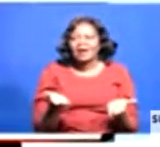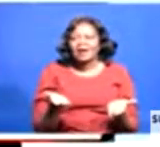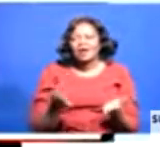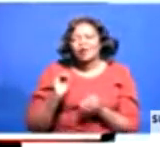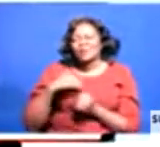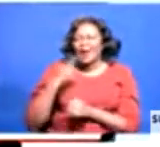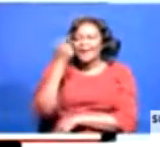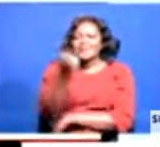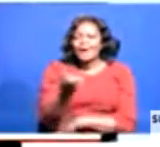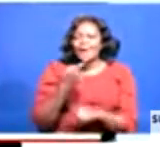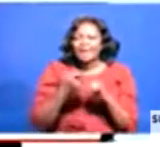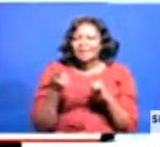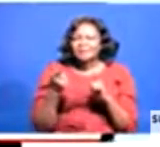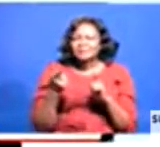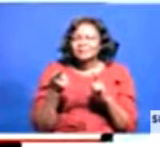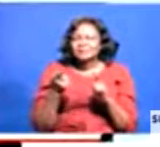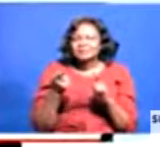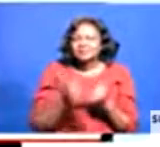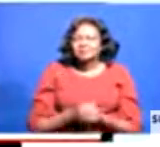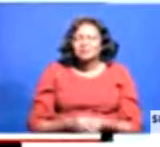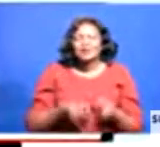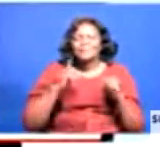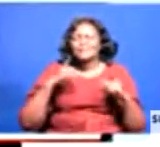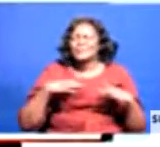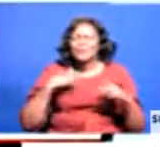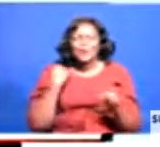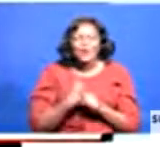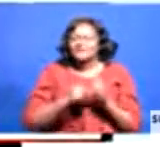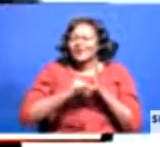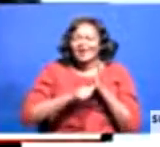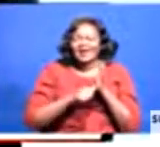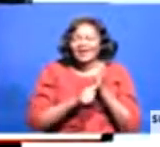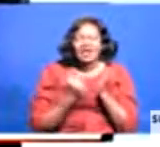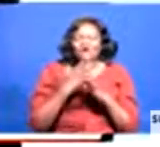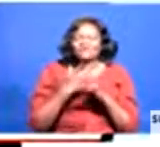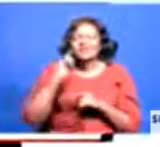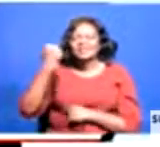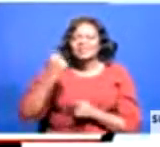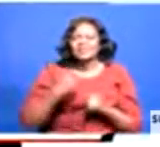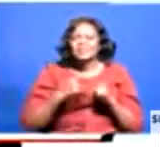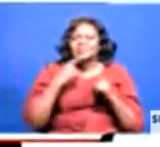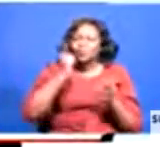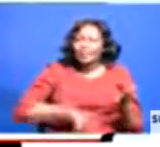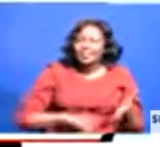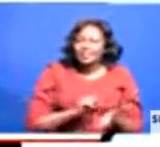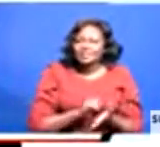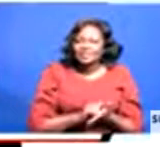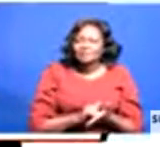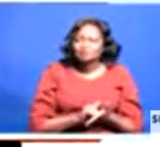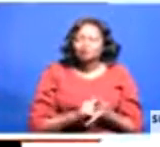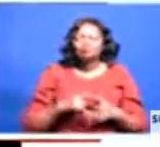ndogo, lakini ni county ambayo kuna watu wanajitahidi zaidi Kenya mzima. Mimi tu nataka niwaambie nyinyi kifunguu ili tuende